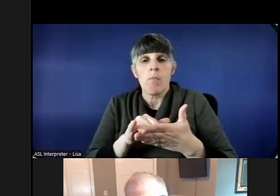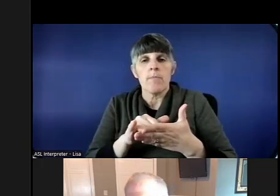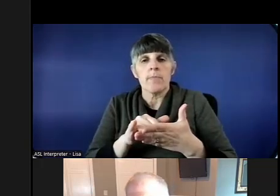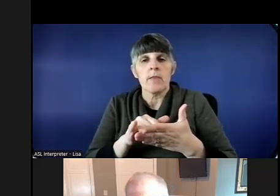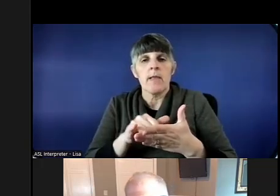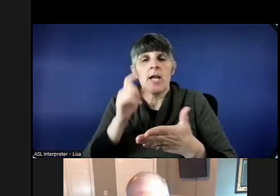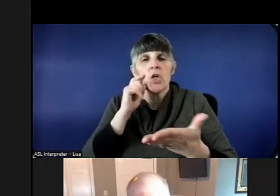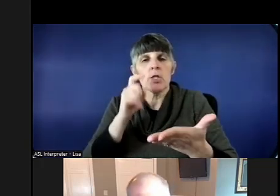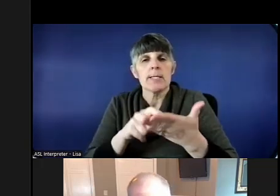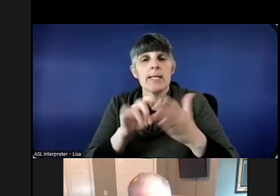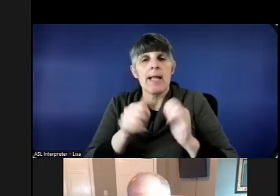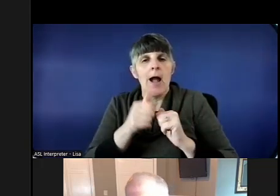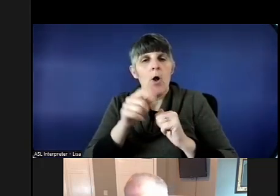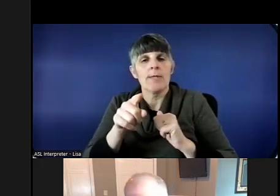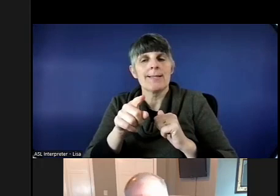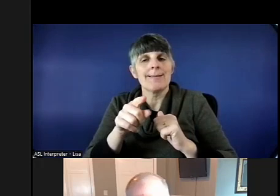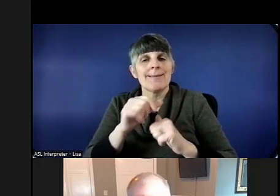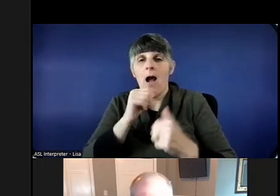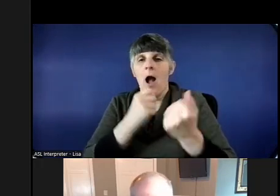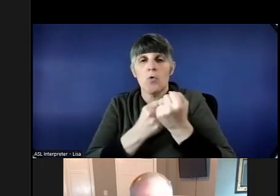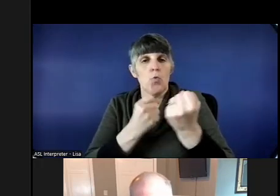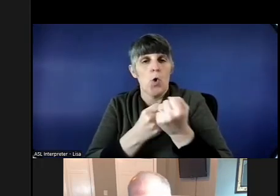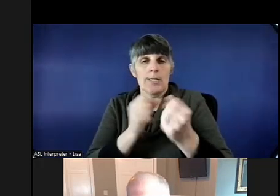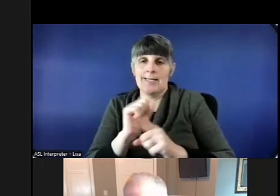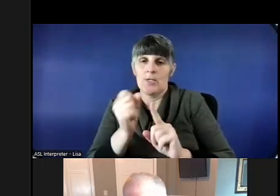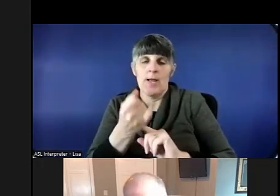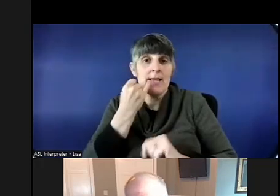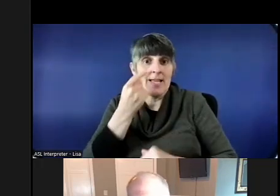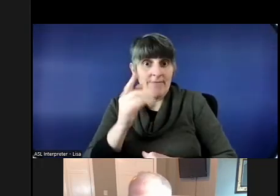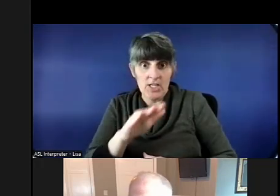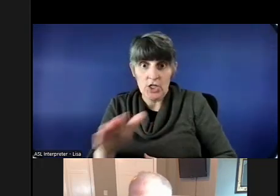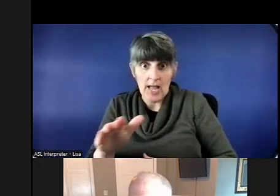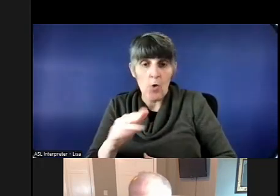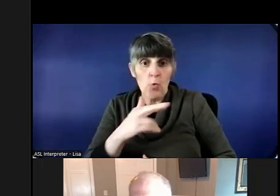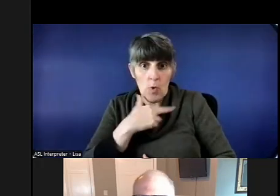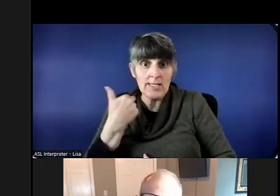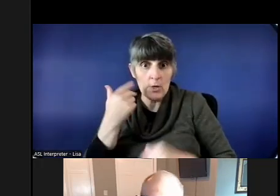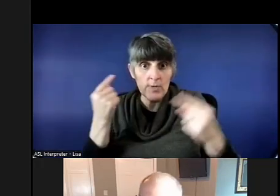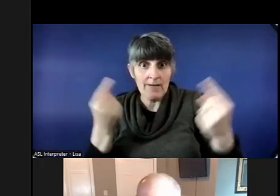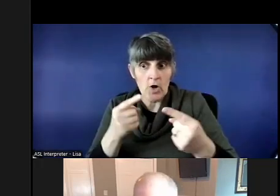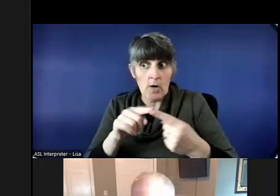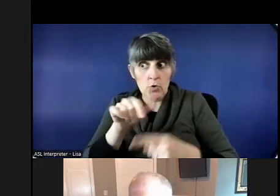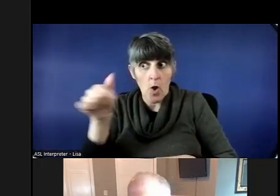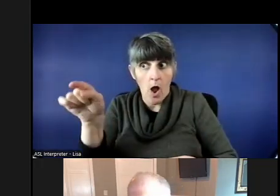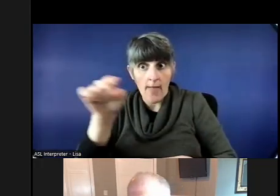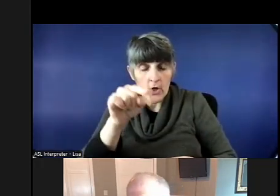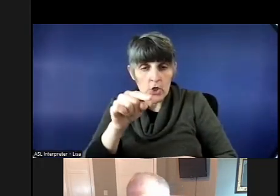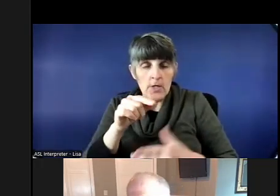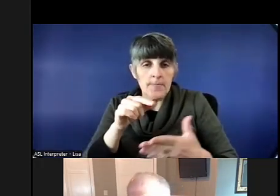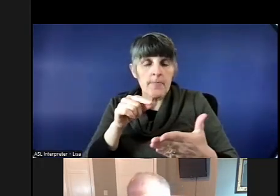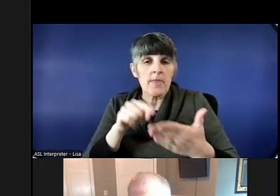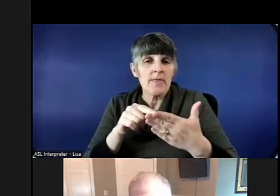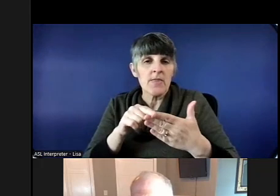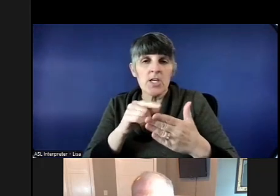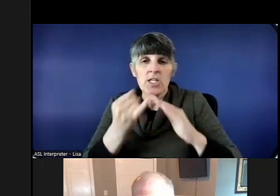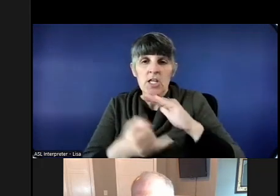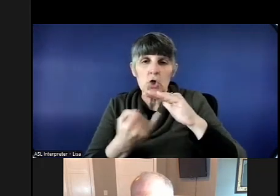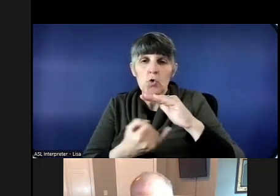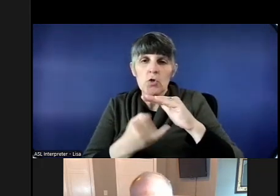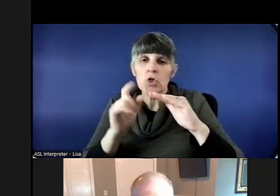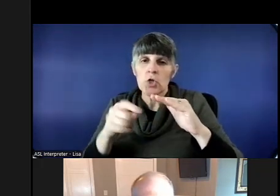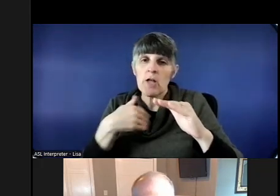you're seeing how this is an unwarranted situation. If this child was at risk of harm to others, the seclusion should have